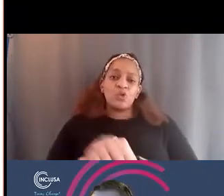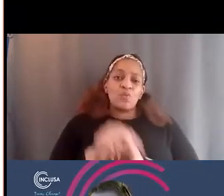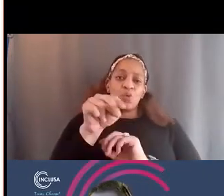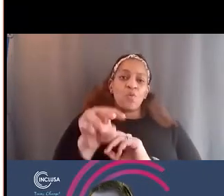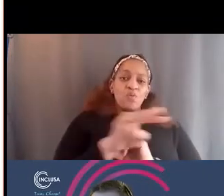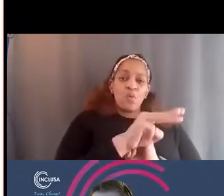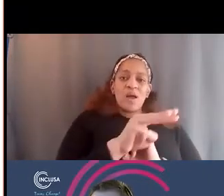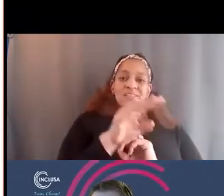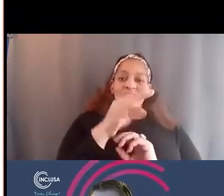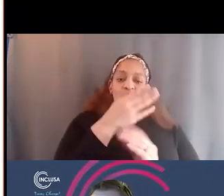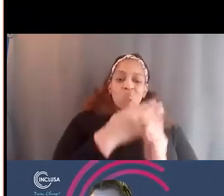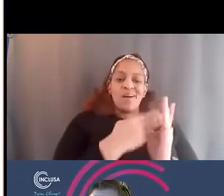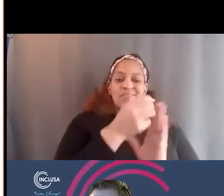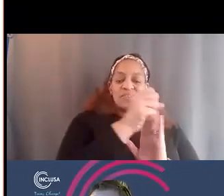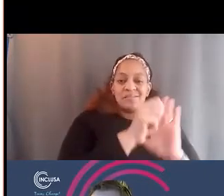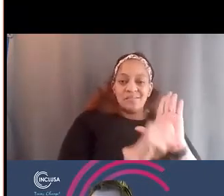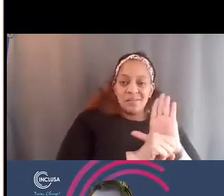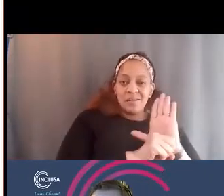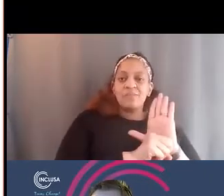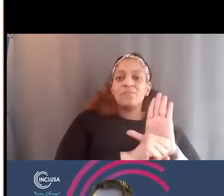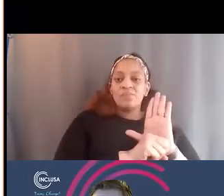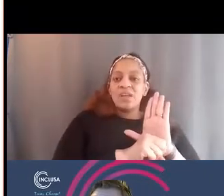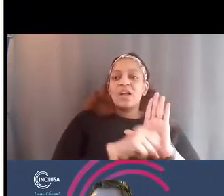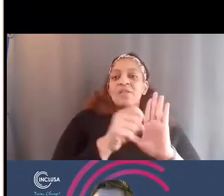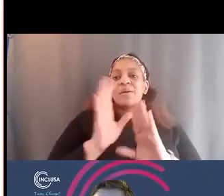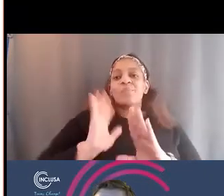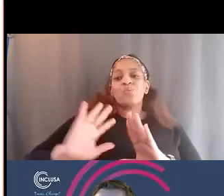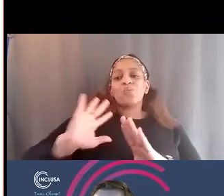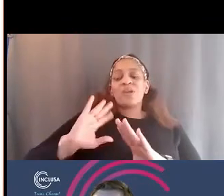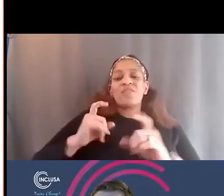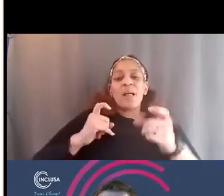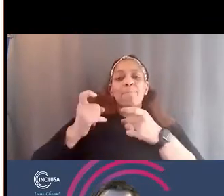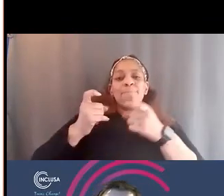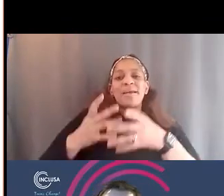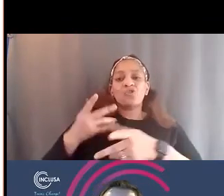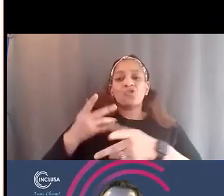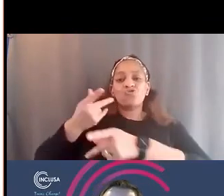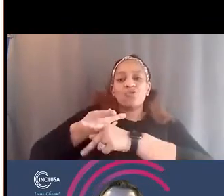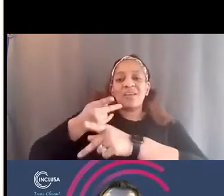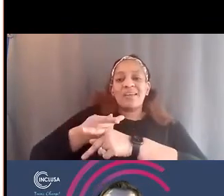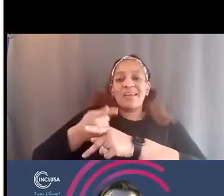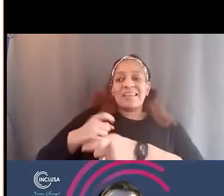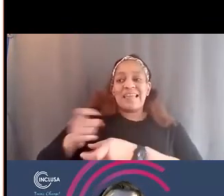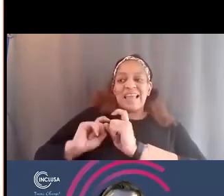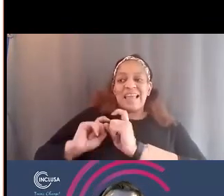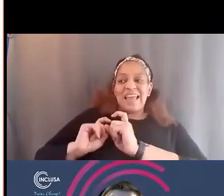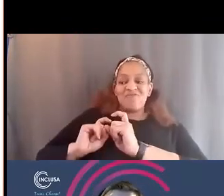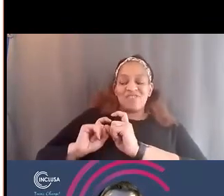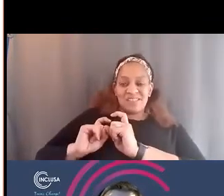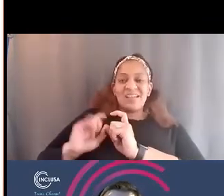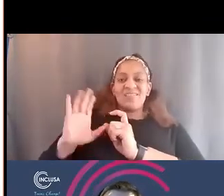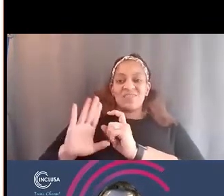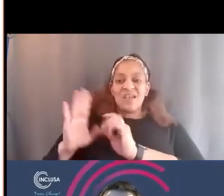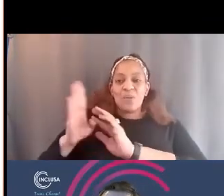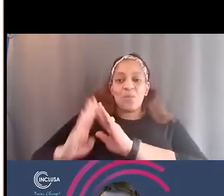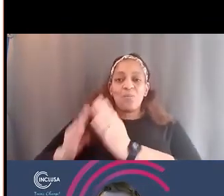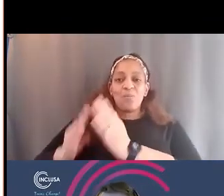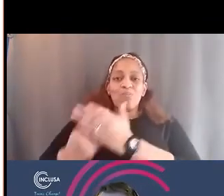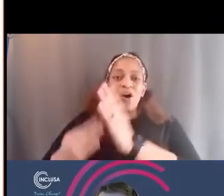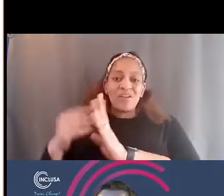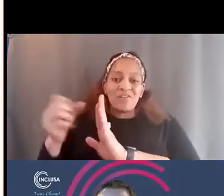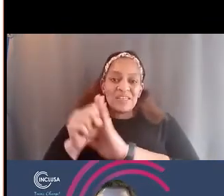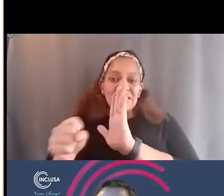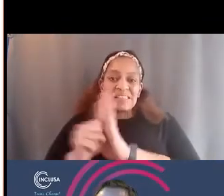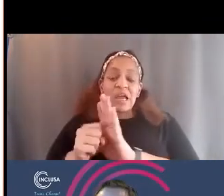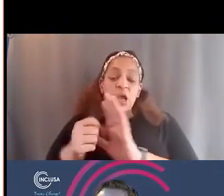was providing the program. They left, we were awarded that part of the state. We came in and had to